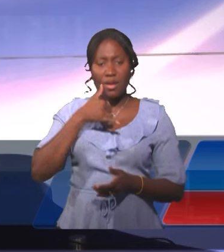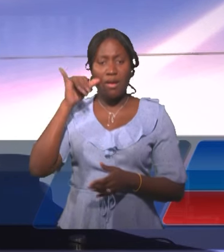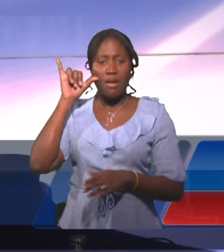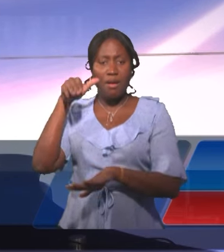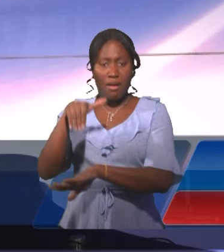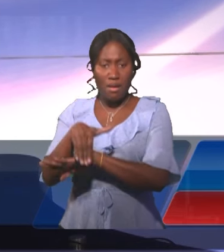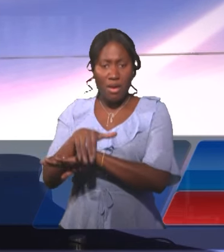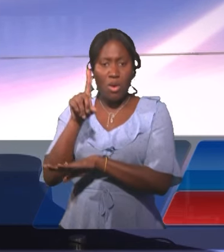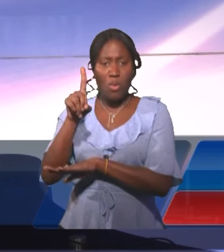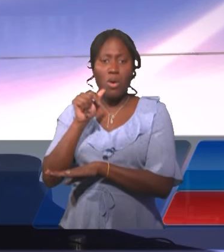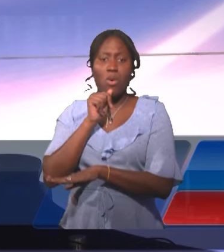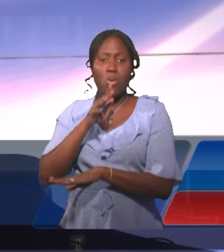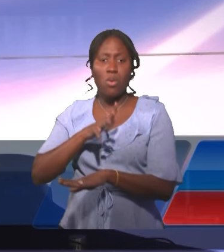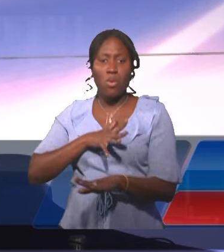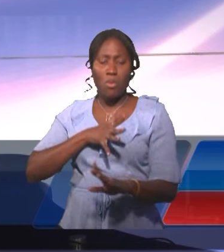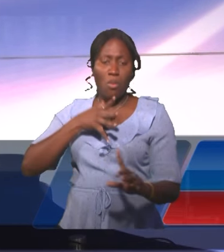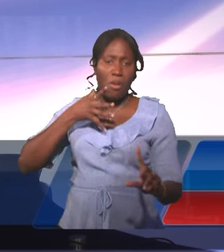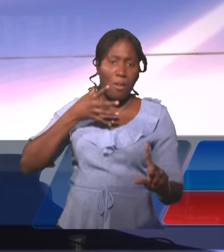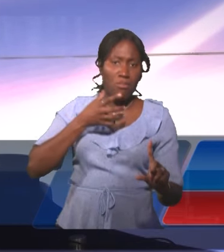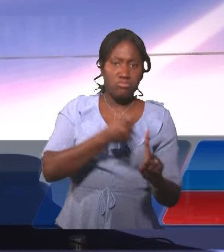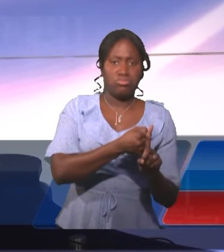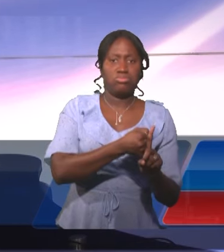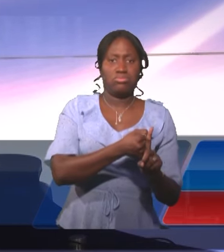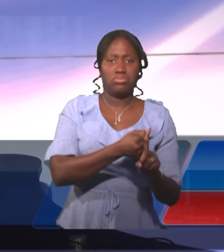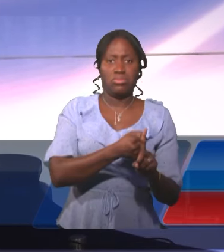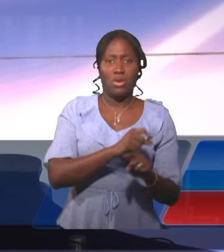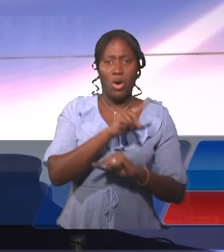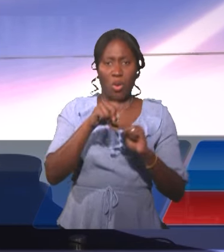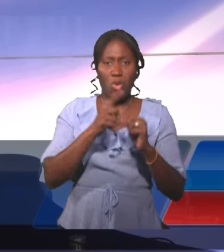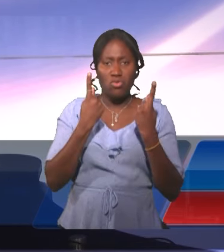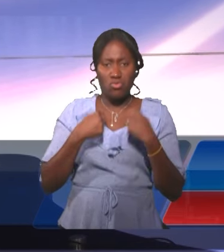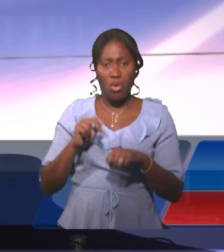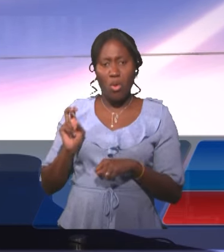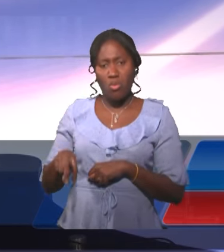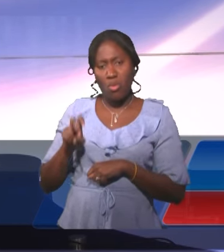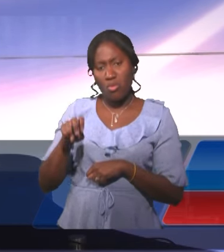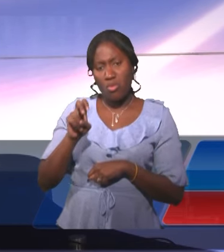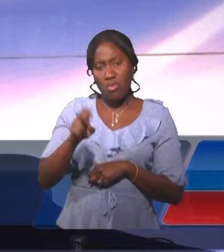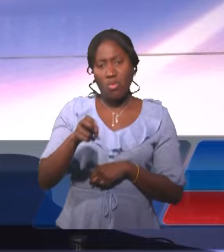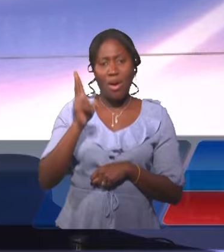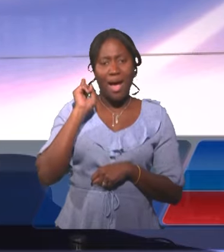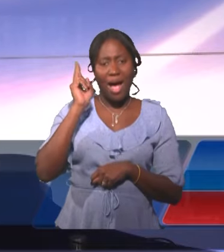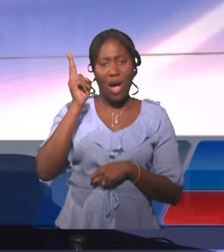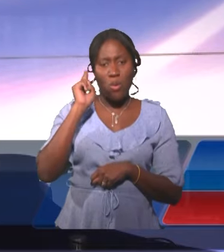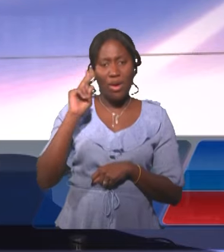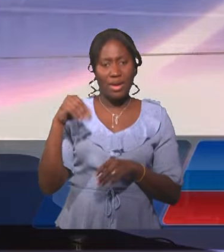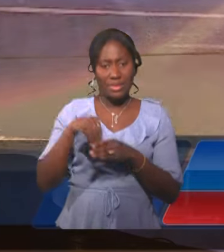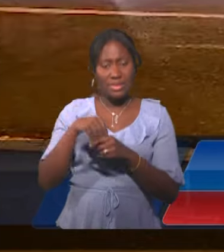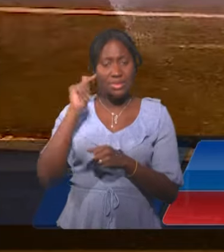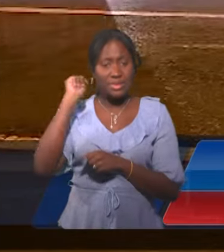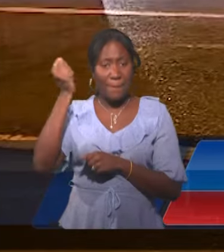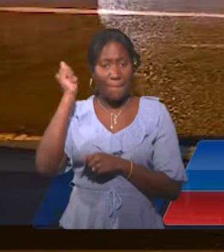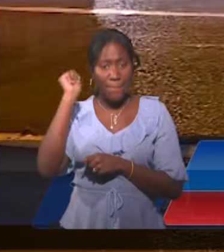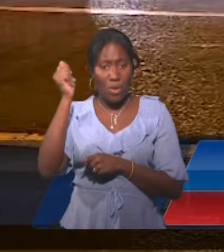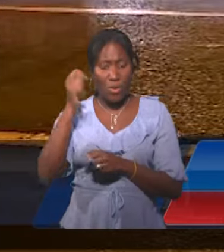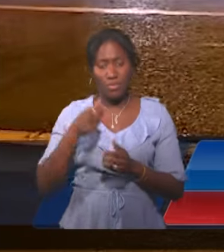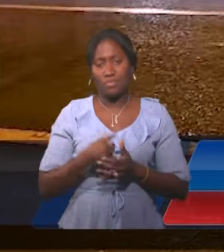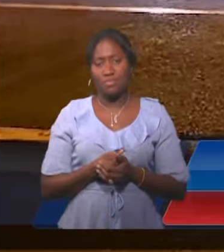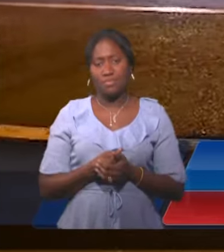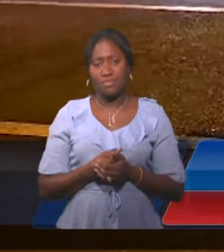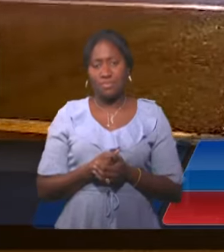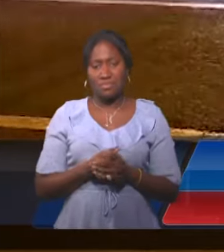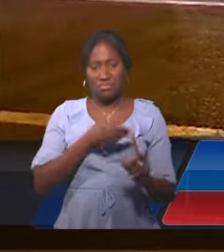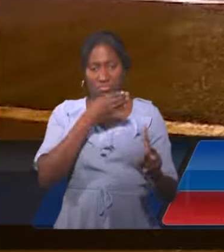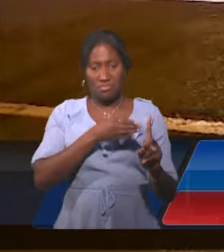A woman was knocked down on Friday night while attempting to cross the Claude Noel Highway in Tobago. She's been identified